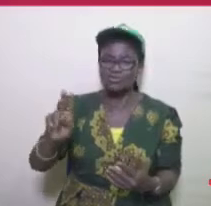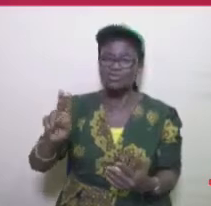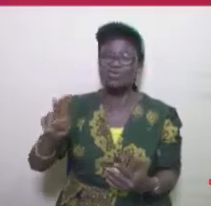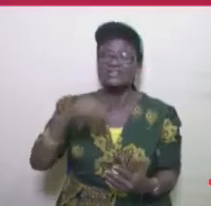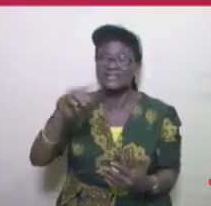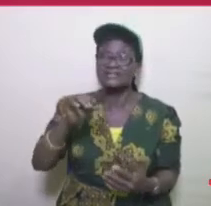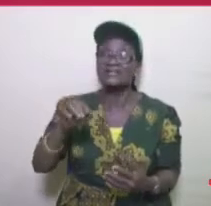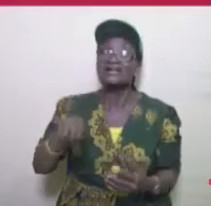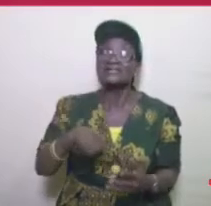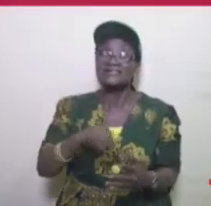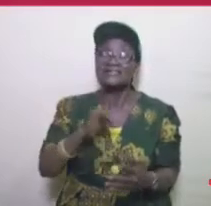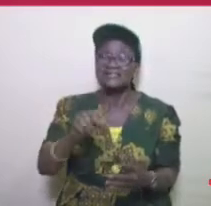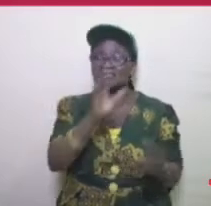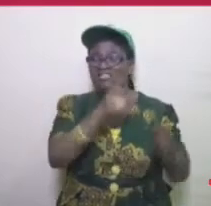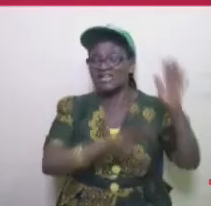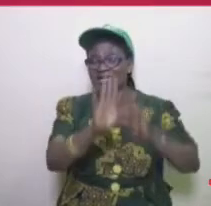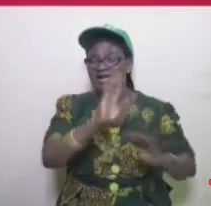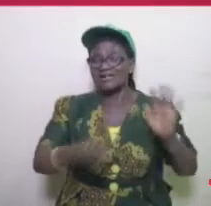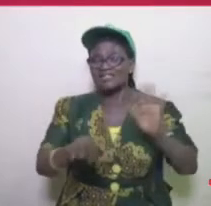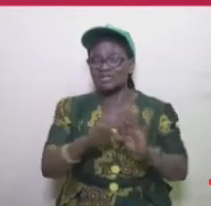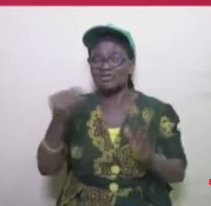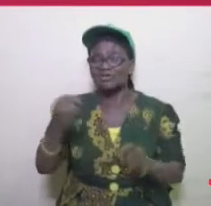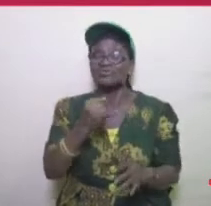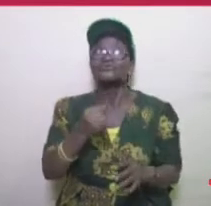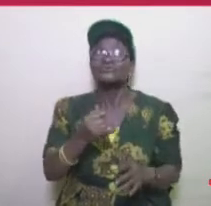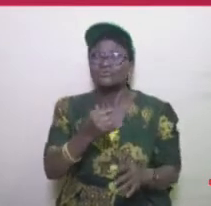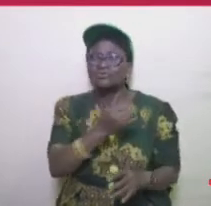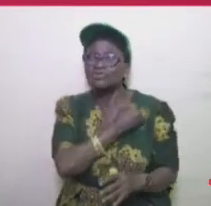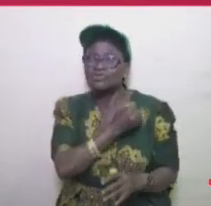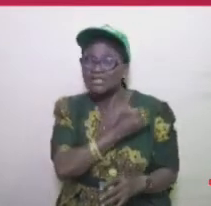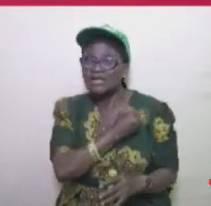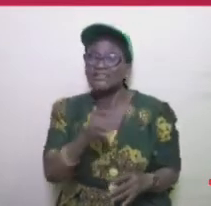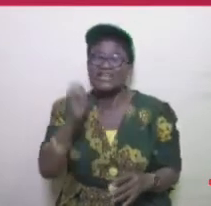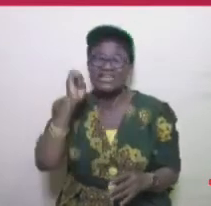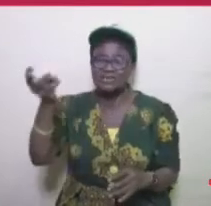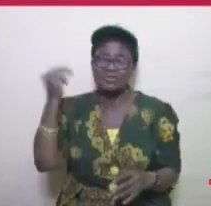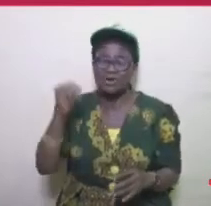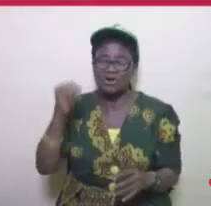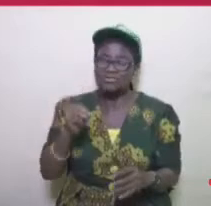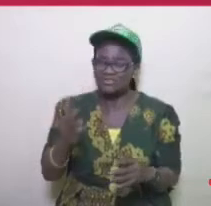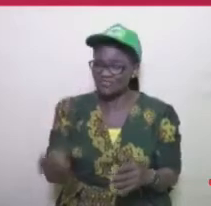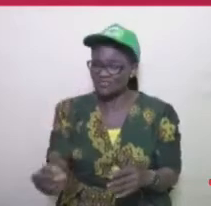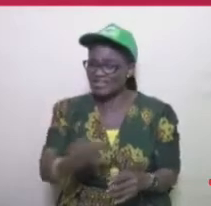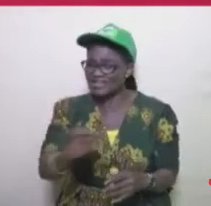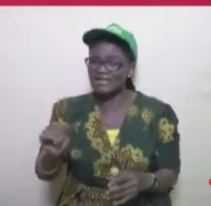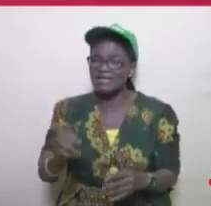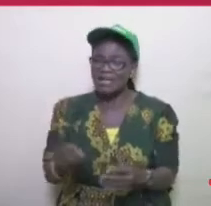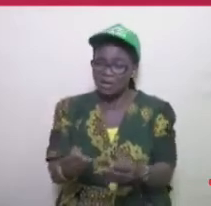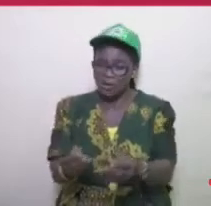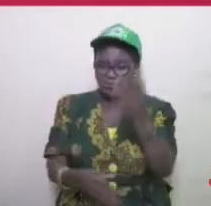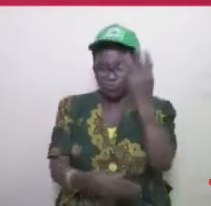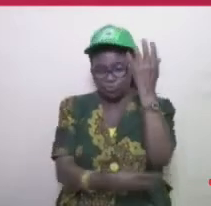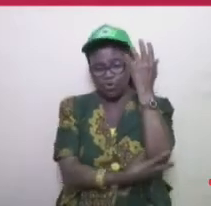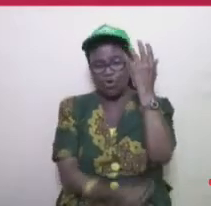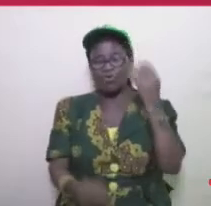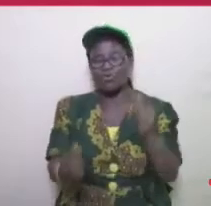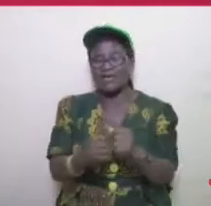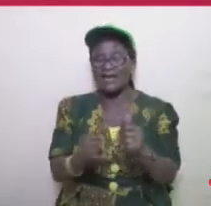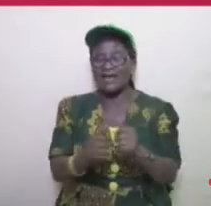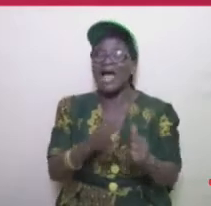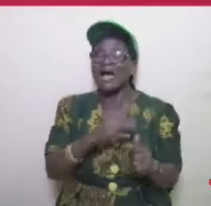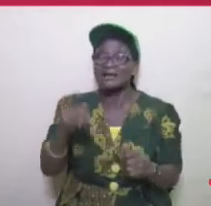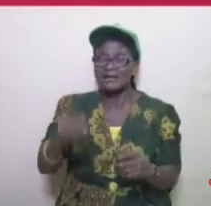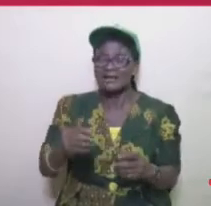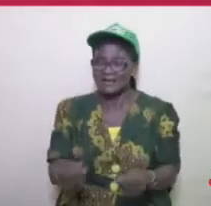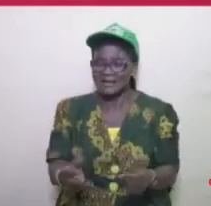Jacob. Joseph, being 17 years old, was feeding the flock with his brethren. And the lad was with the son of